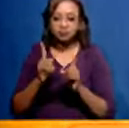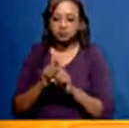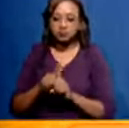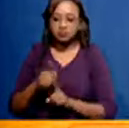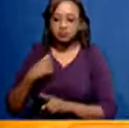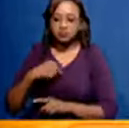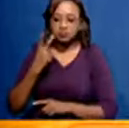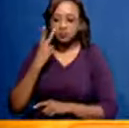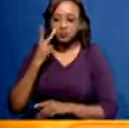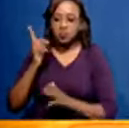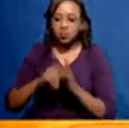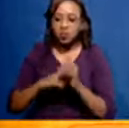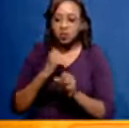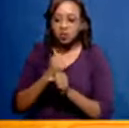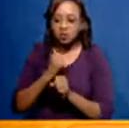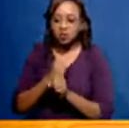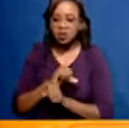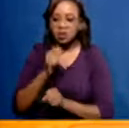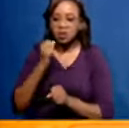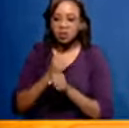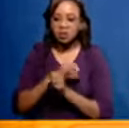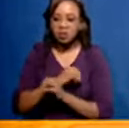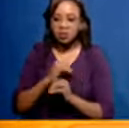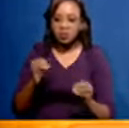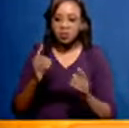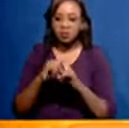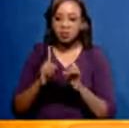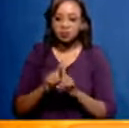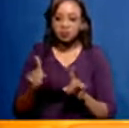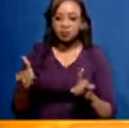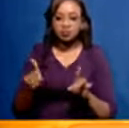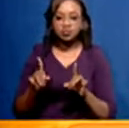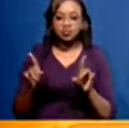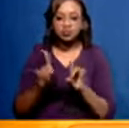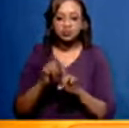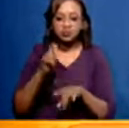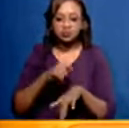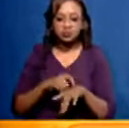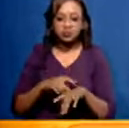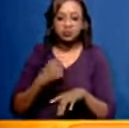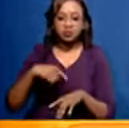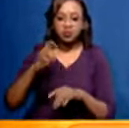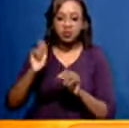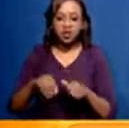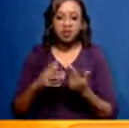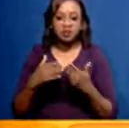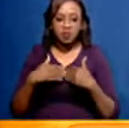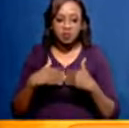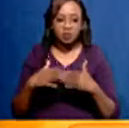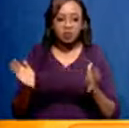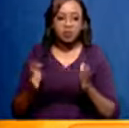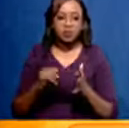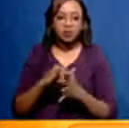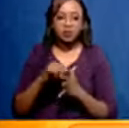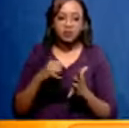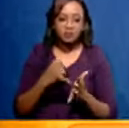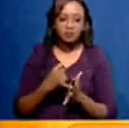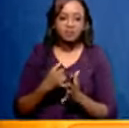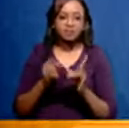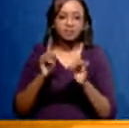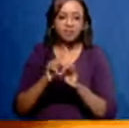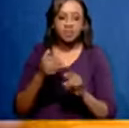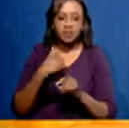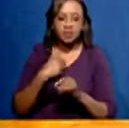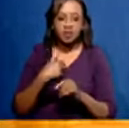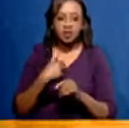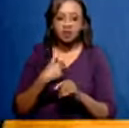works and what doesn't work. But at the same time, be open and inclusive. Have this sort of vice